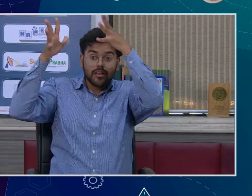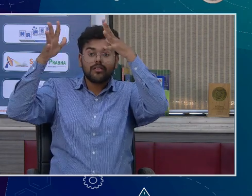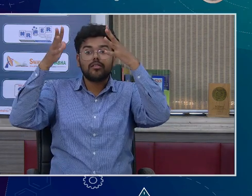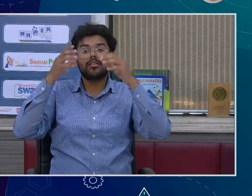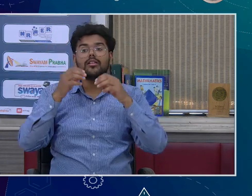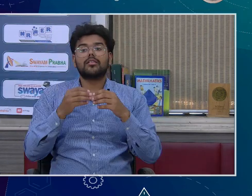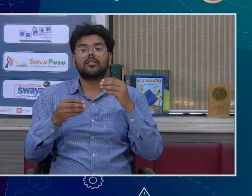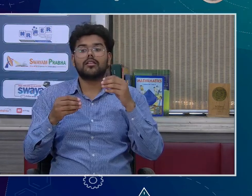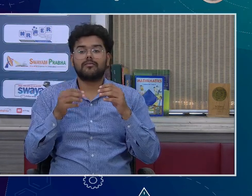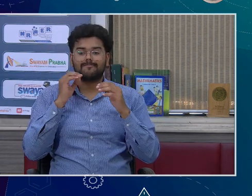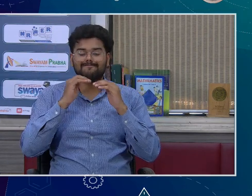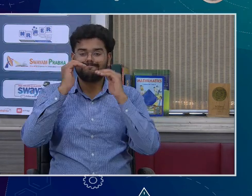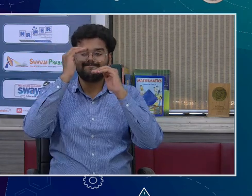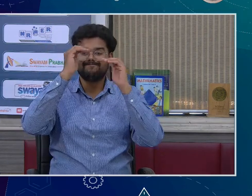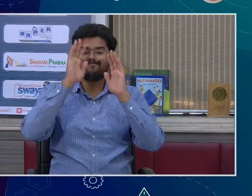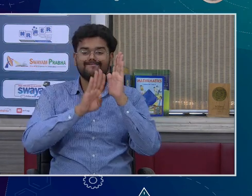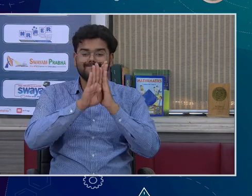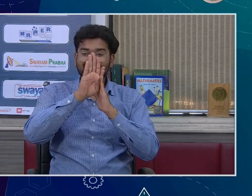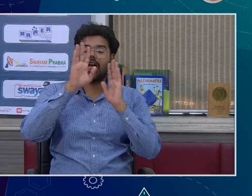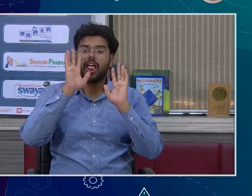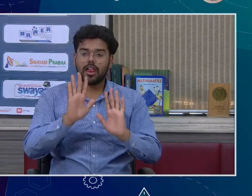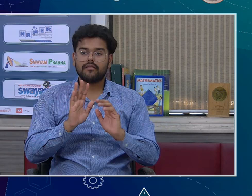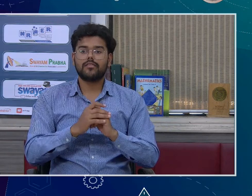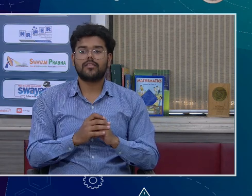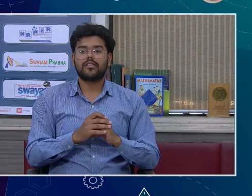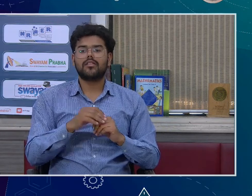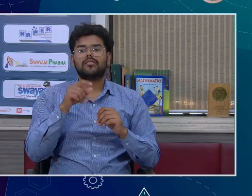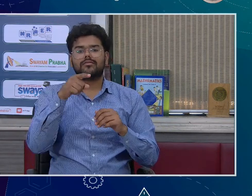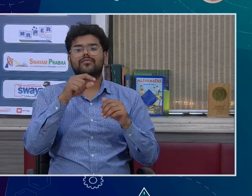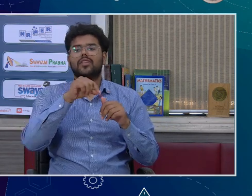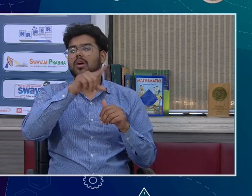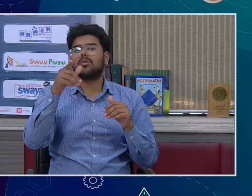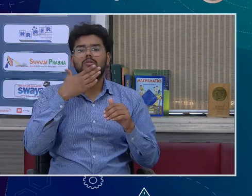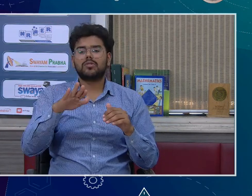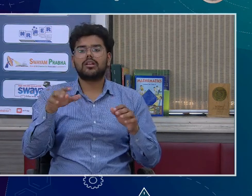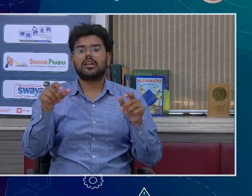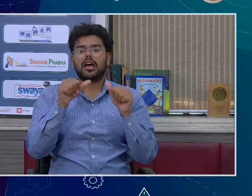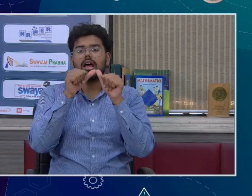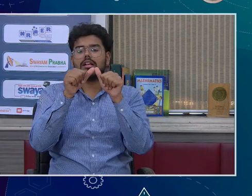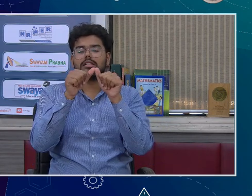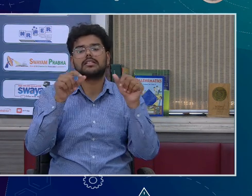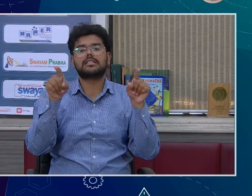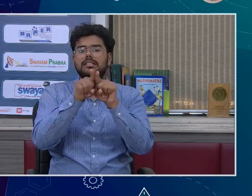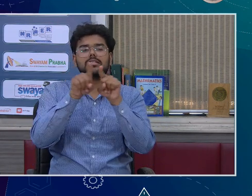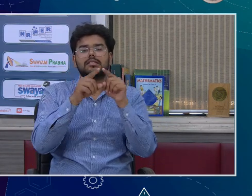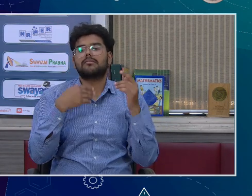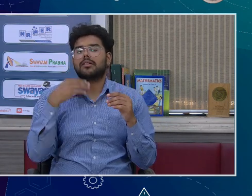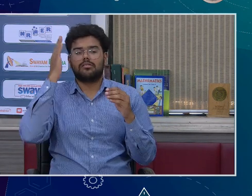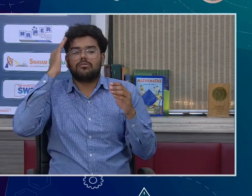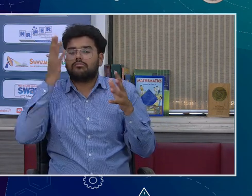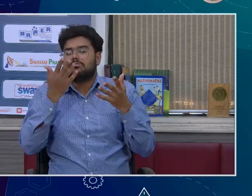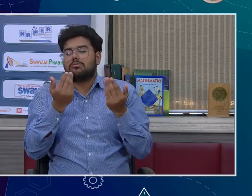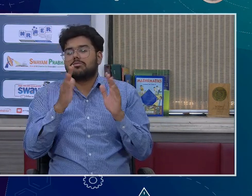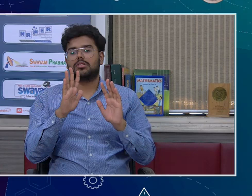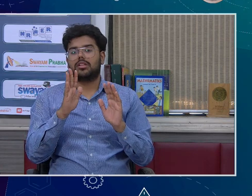will enjoy doing it because no two children's answer would be same. Yes. And you can actually share. And you can have a little